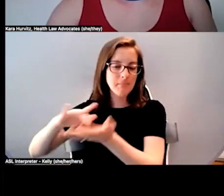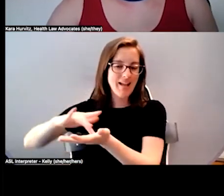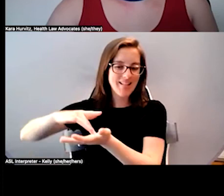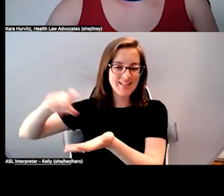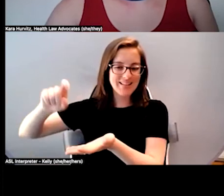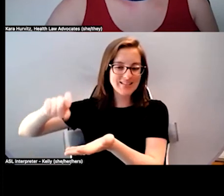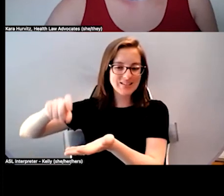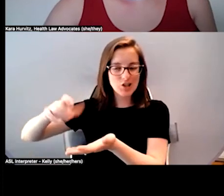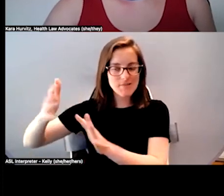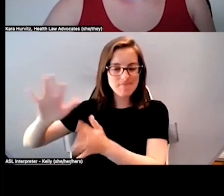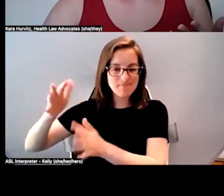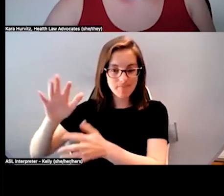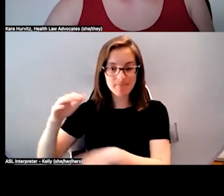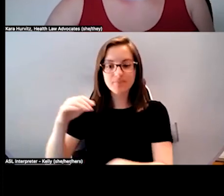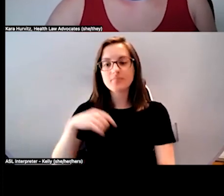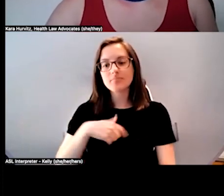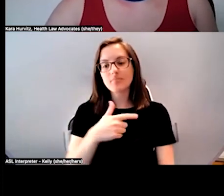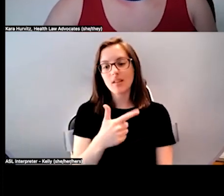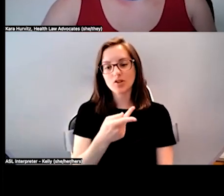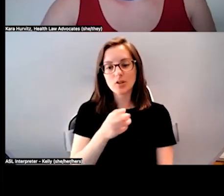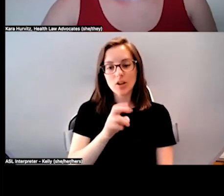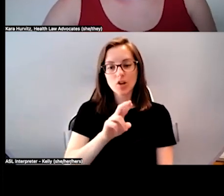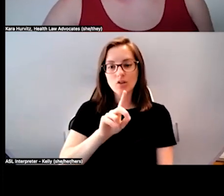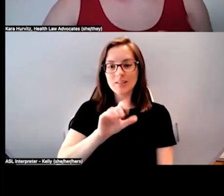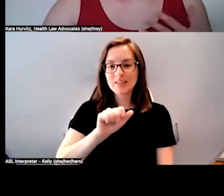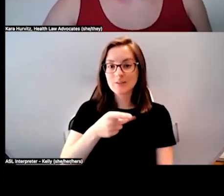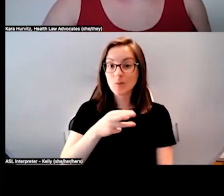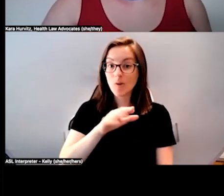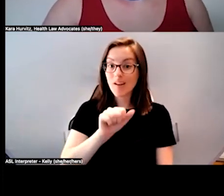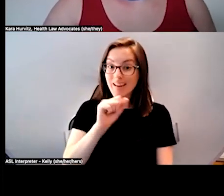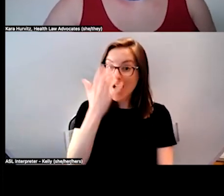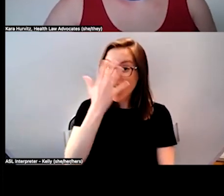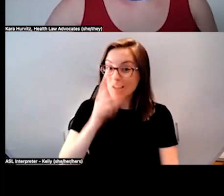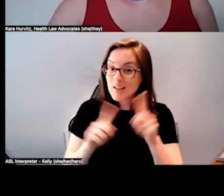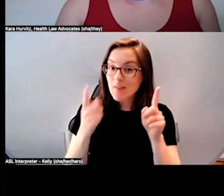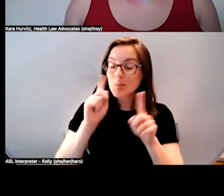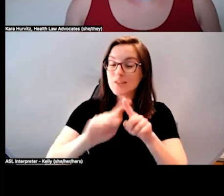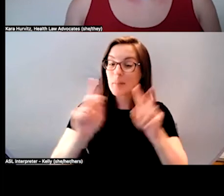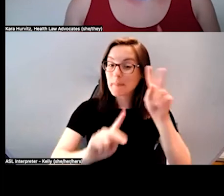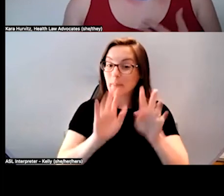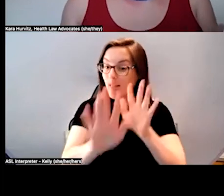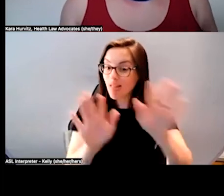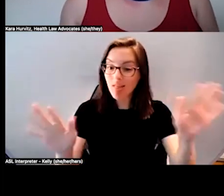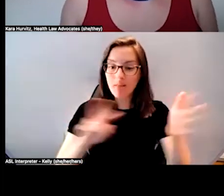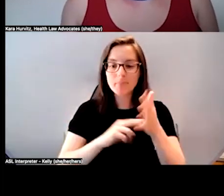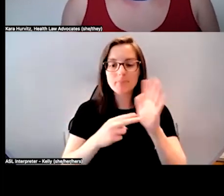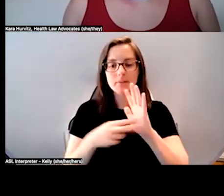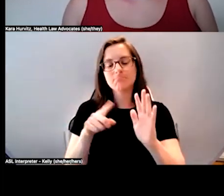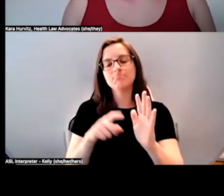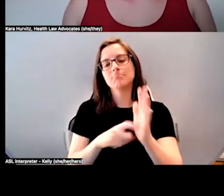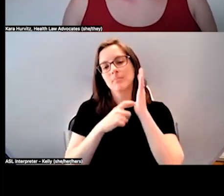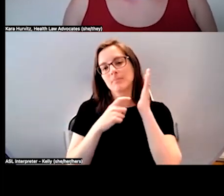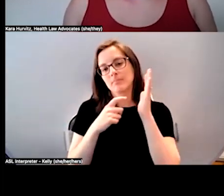saying about how gender dysphoria looks different in different people. And so it requires documentation to show that it might be